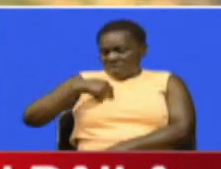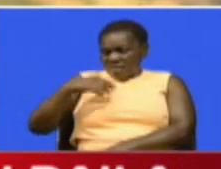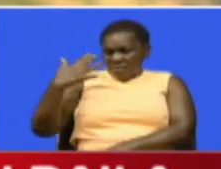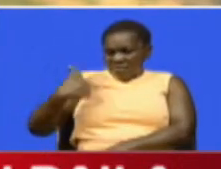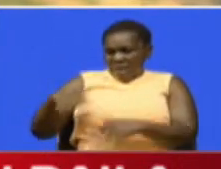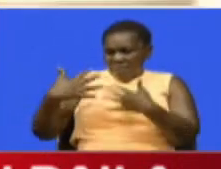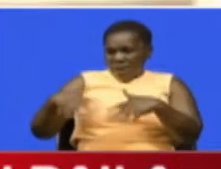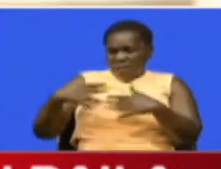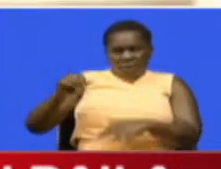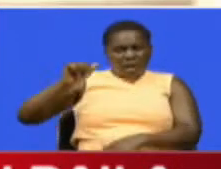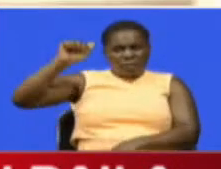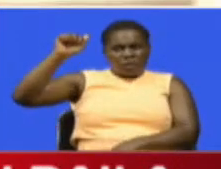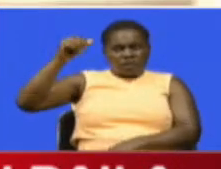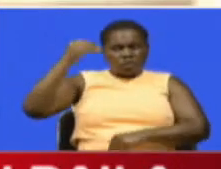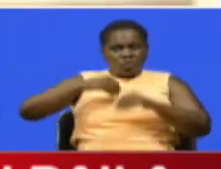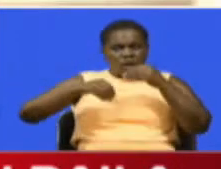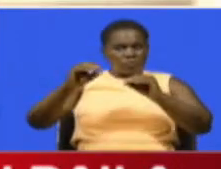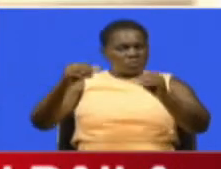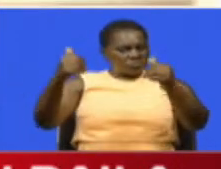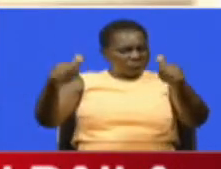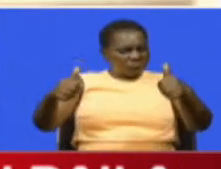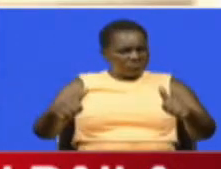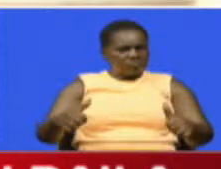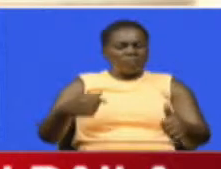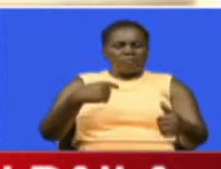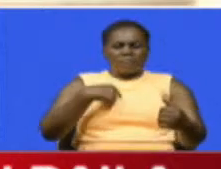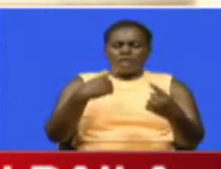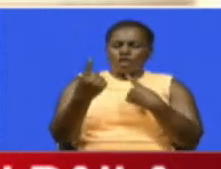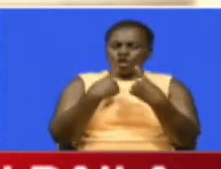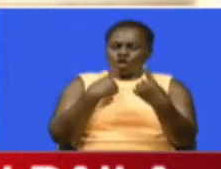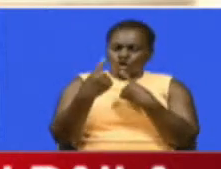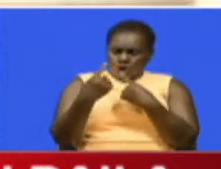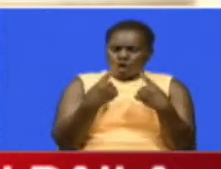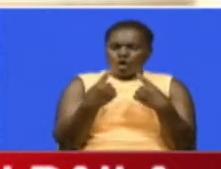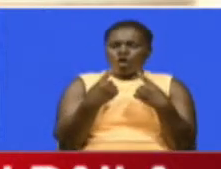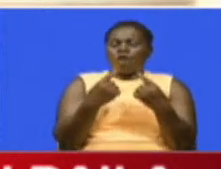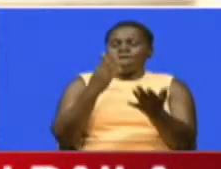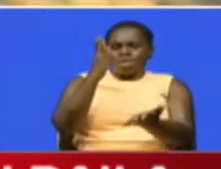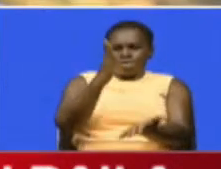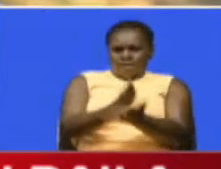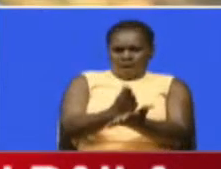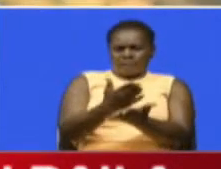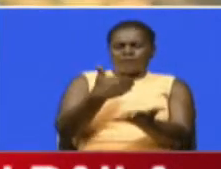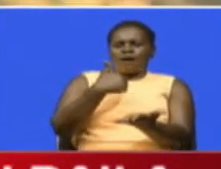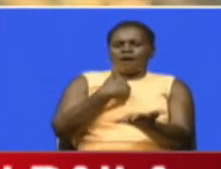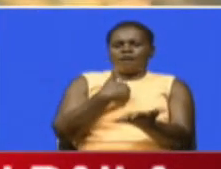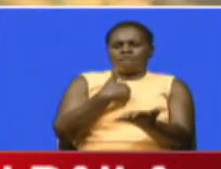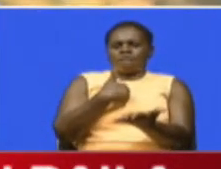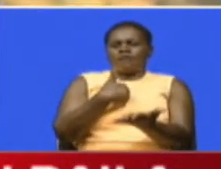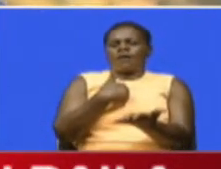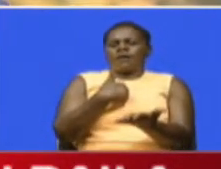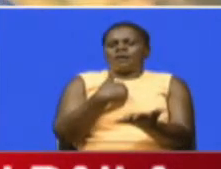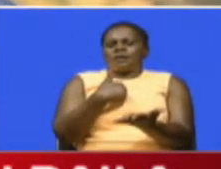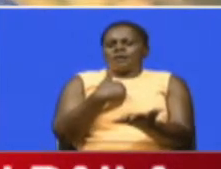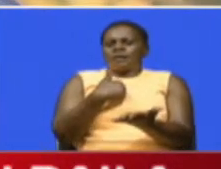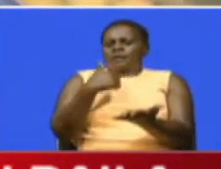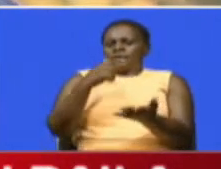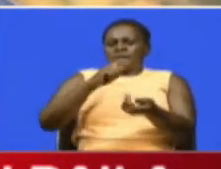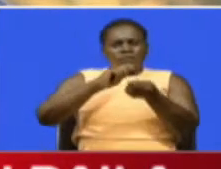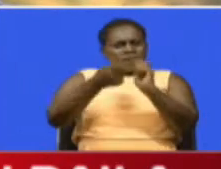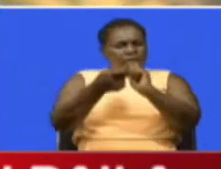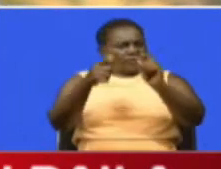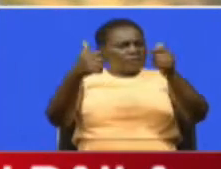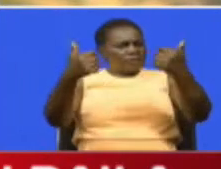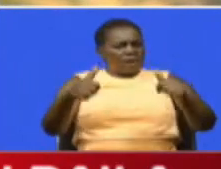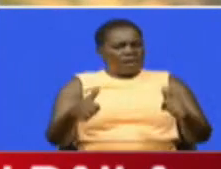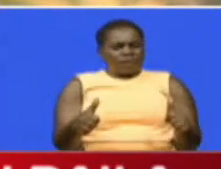politics with corruption. I speak out of facts. I have not changed. Sometimes